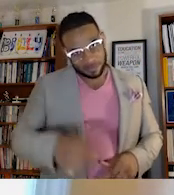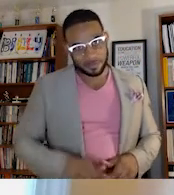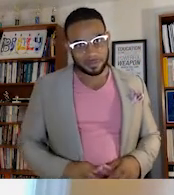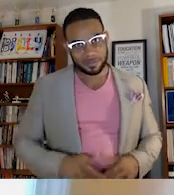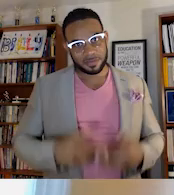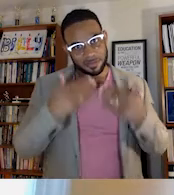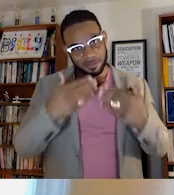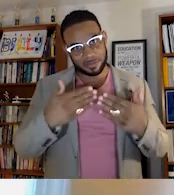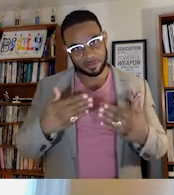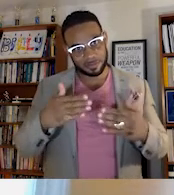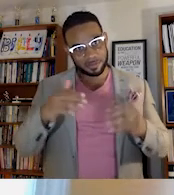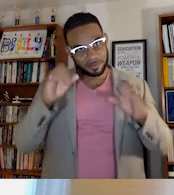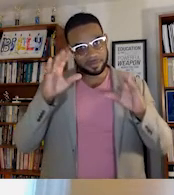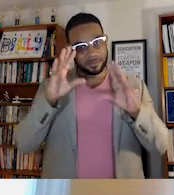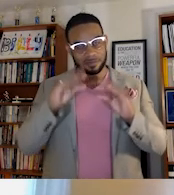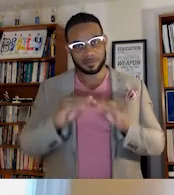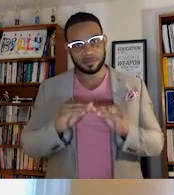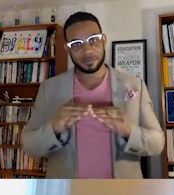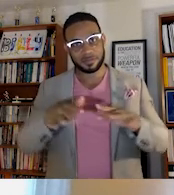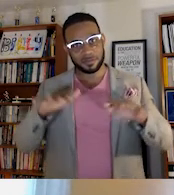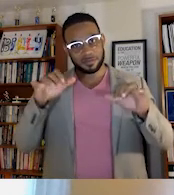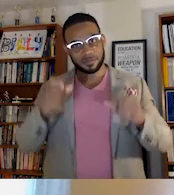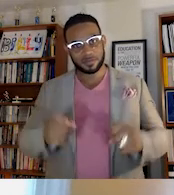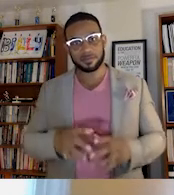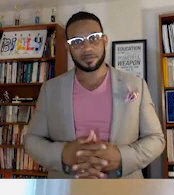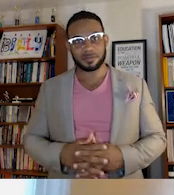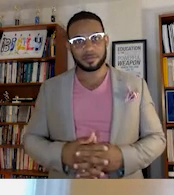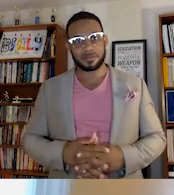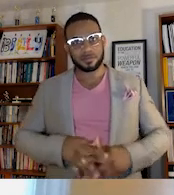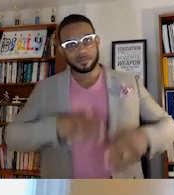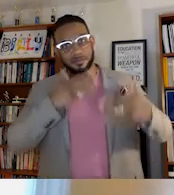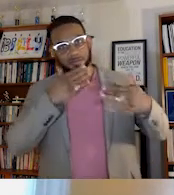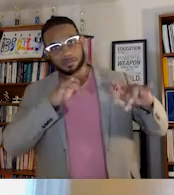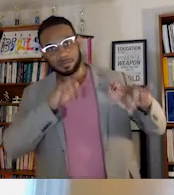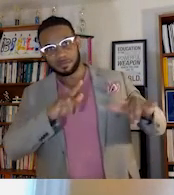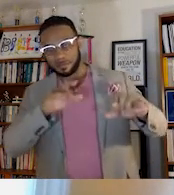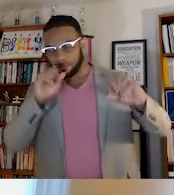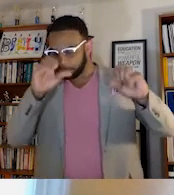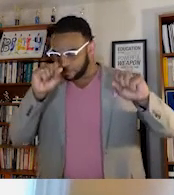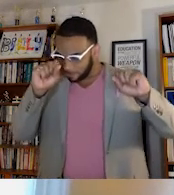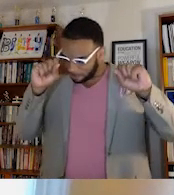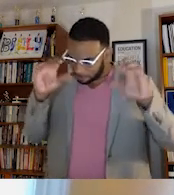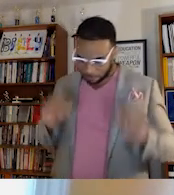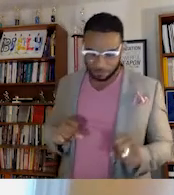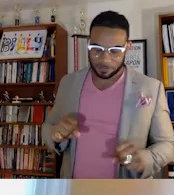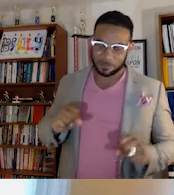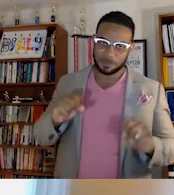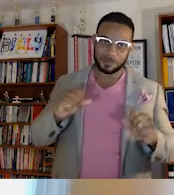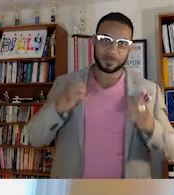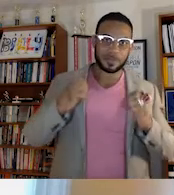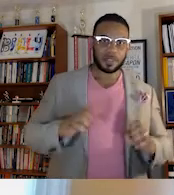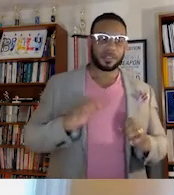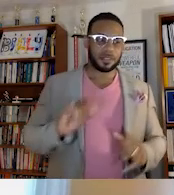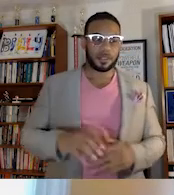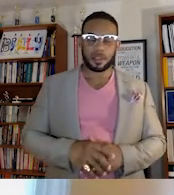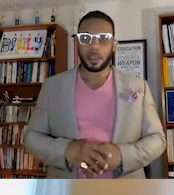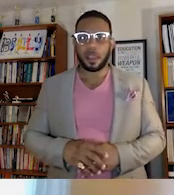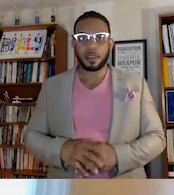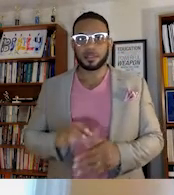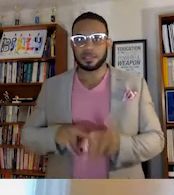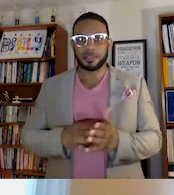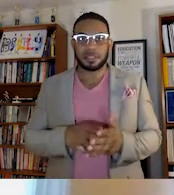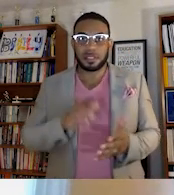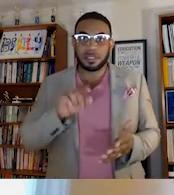An incredible conference, an incredible feat. This is an amazing effort that, I